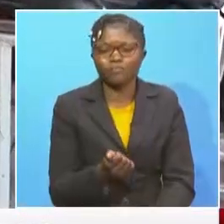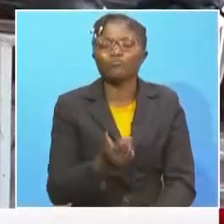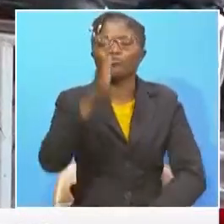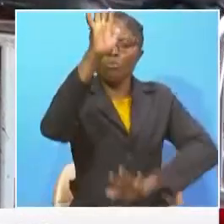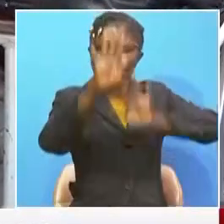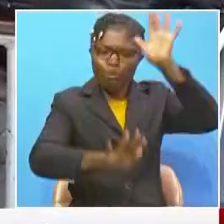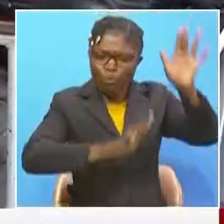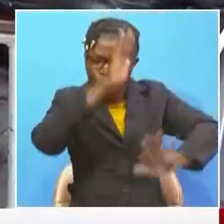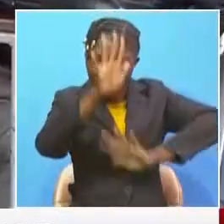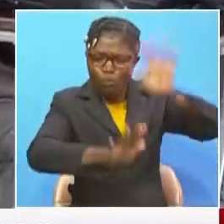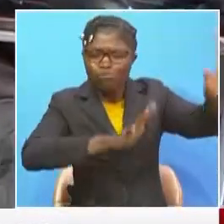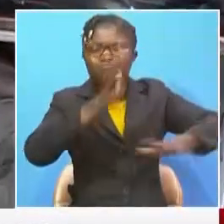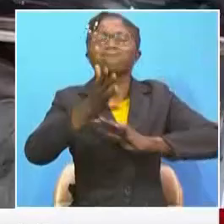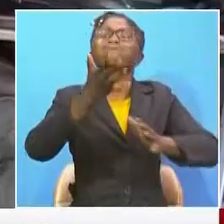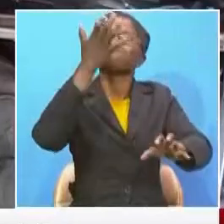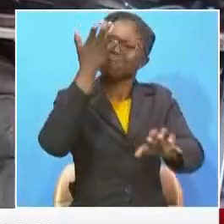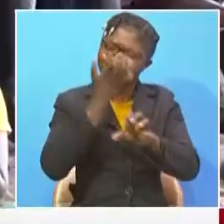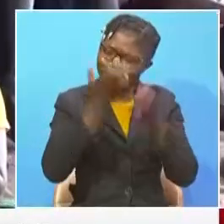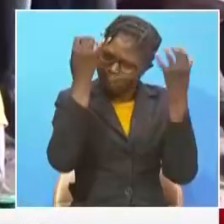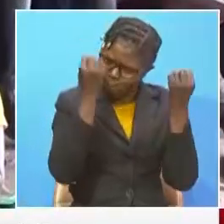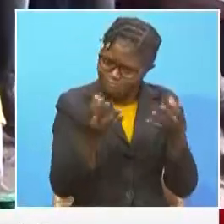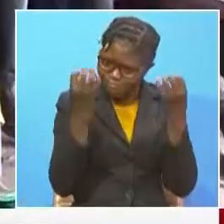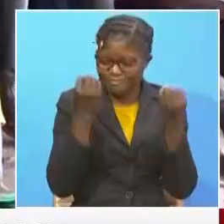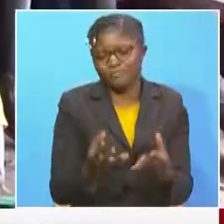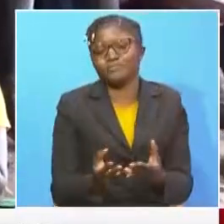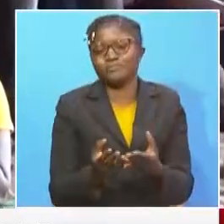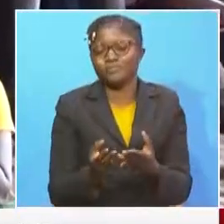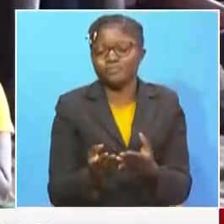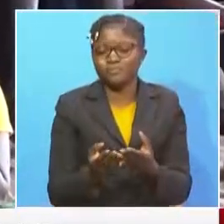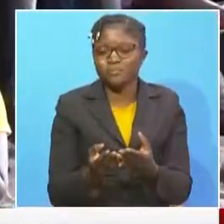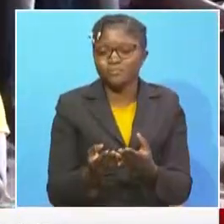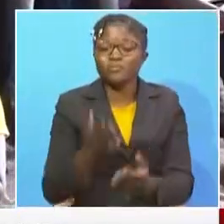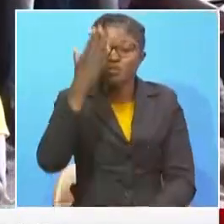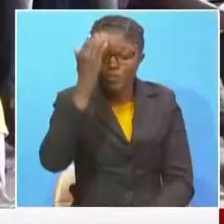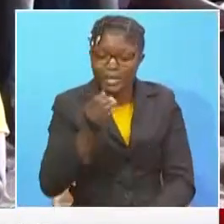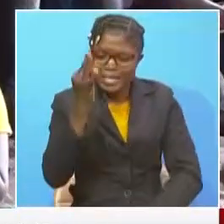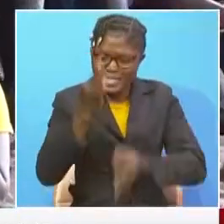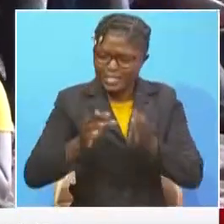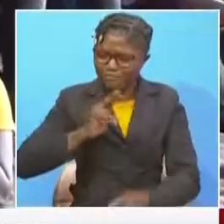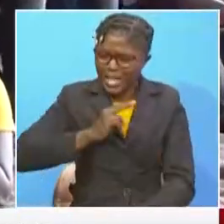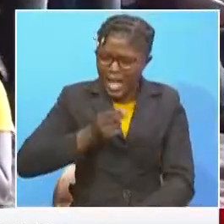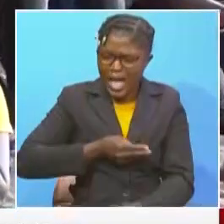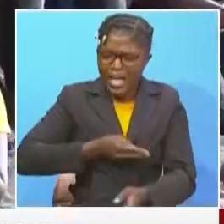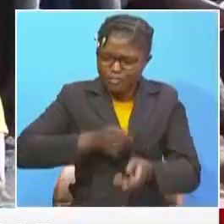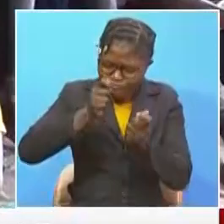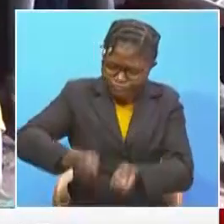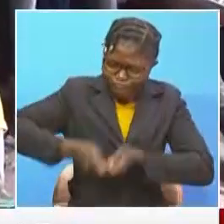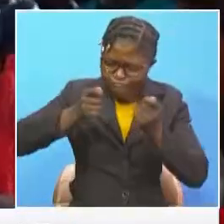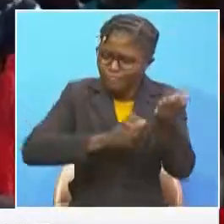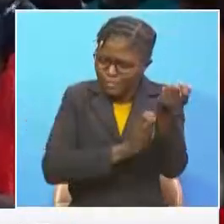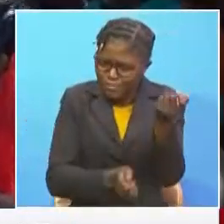So, echo hii programu ishira. Pakweba tinga tuwalima. Tuwalima fia mkwangu fia nyaba